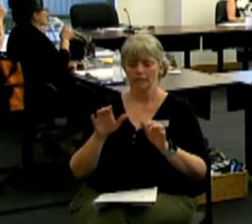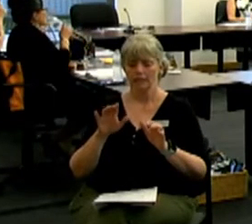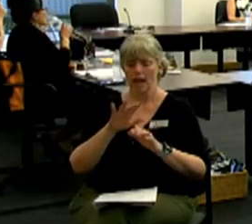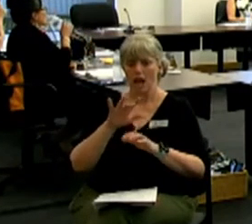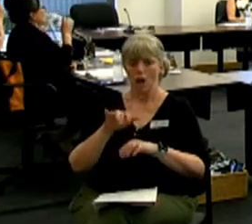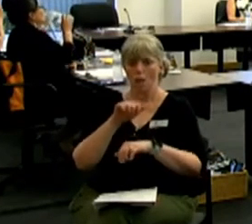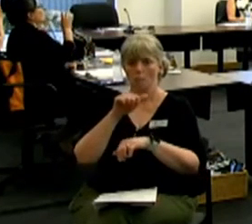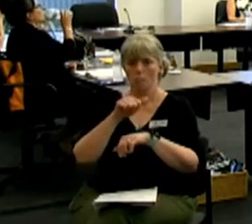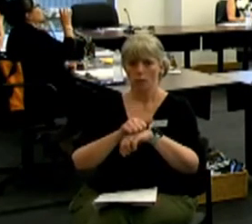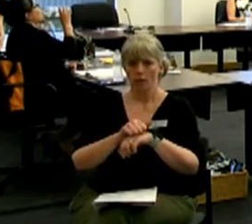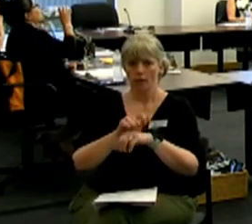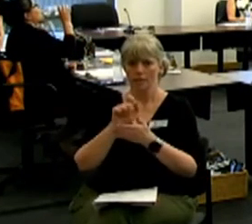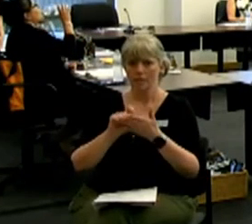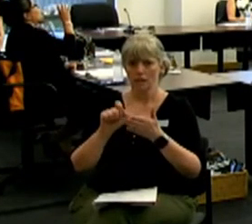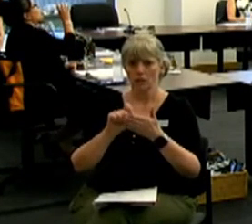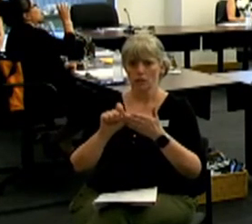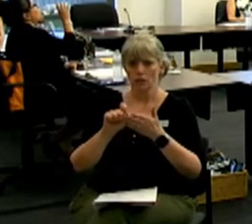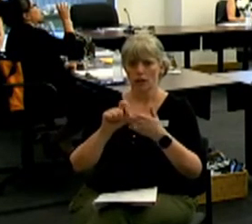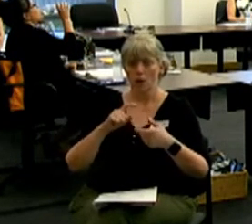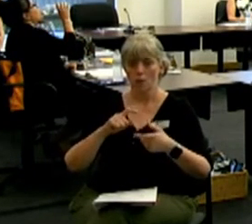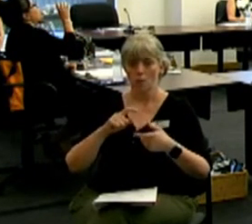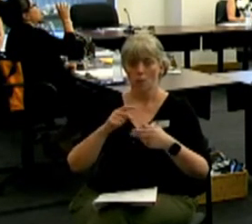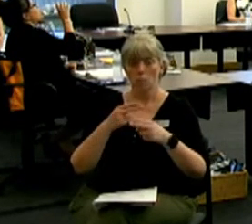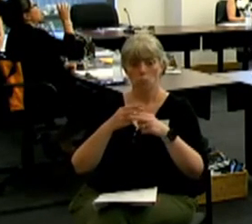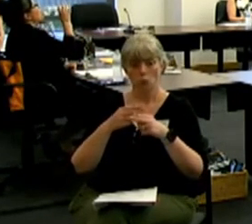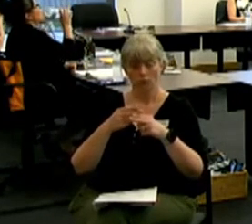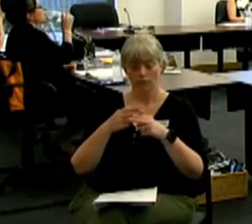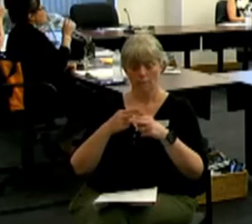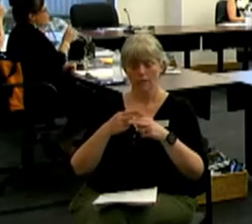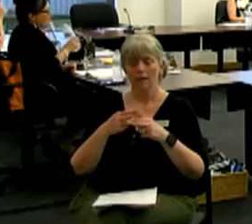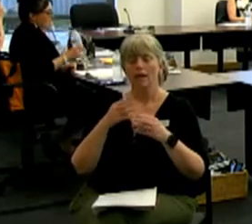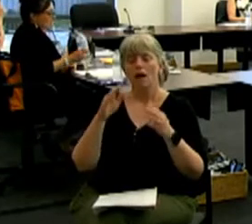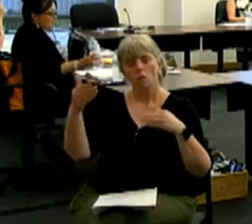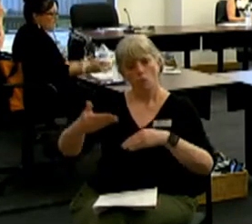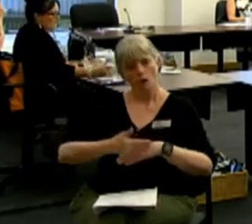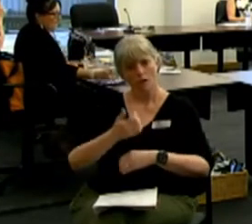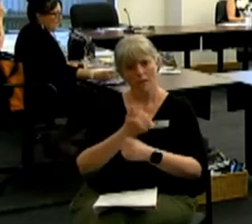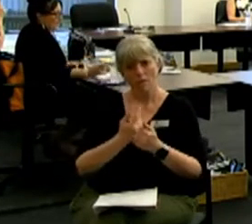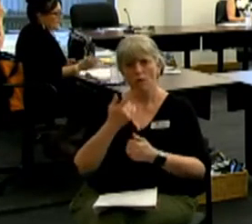appointing Secretary Pro Tem. Welcome, everybody. Thanks for coming.